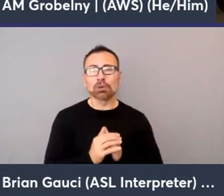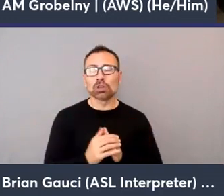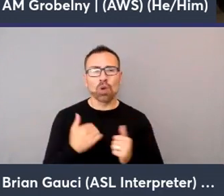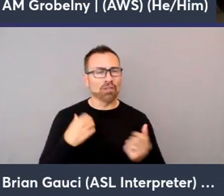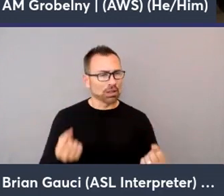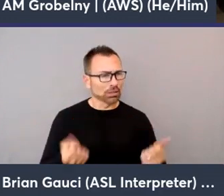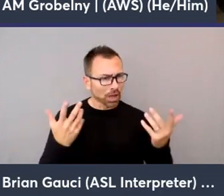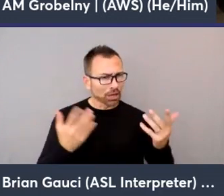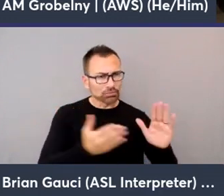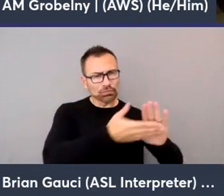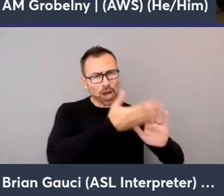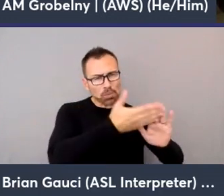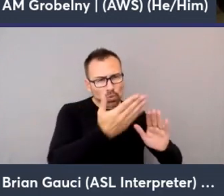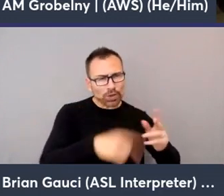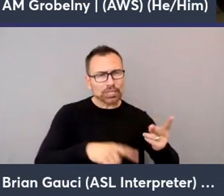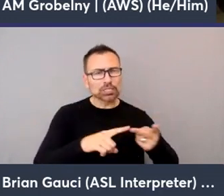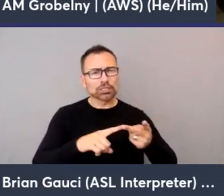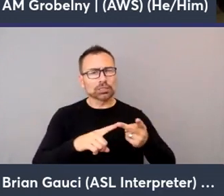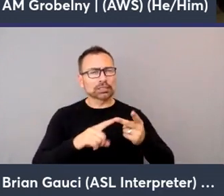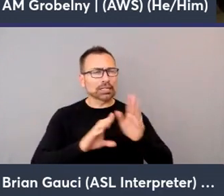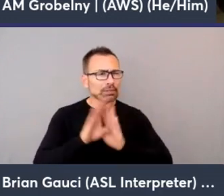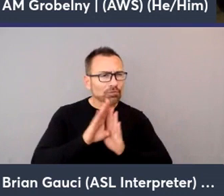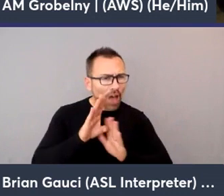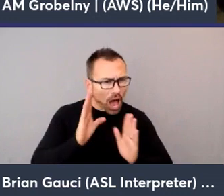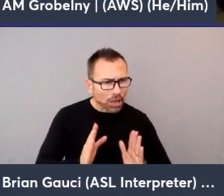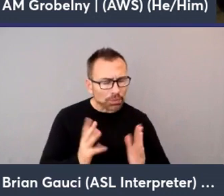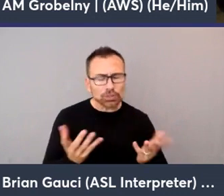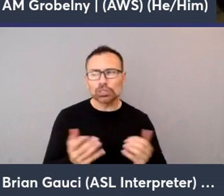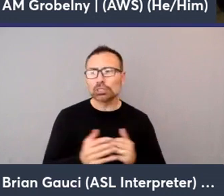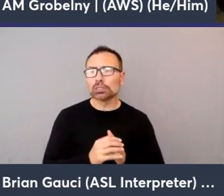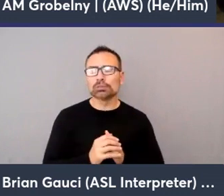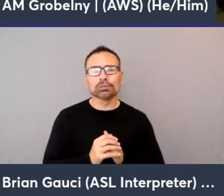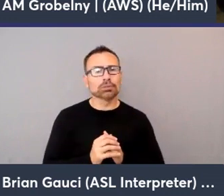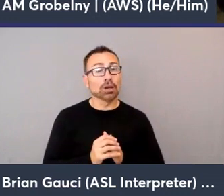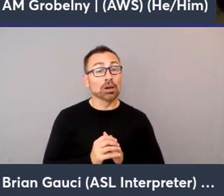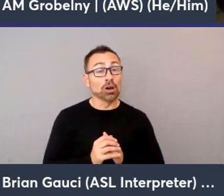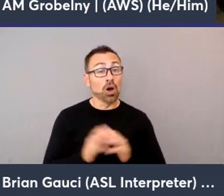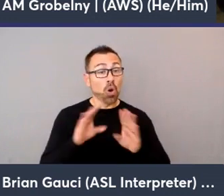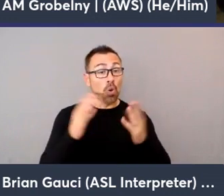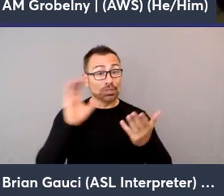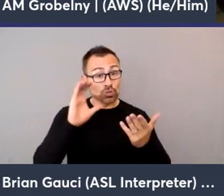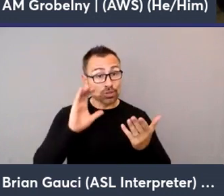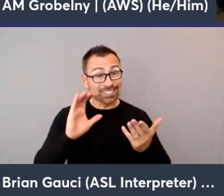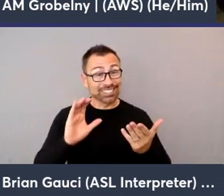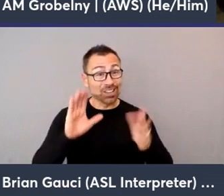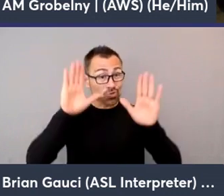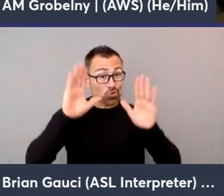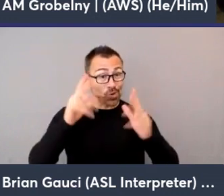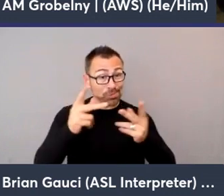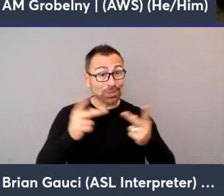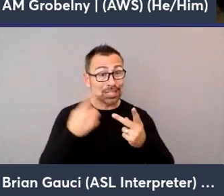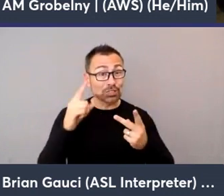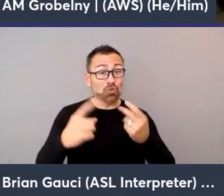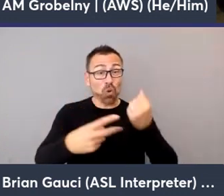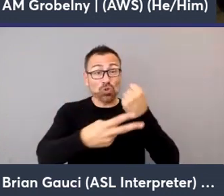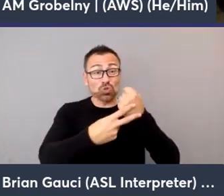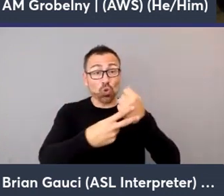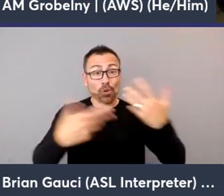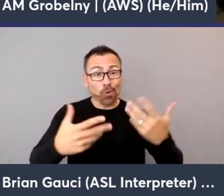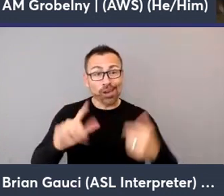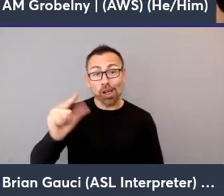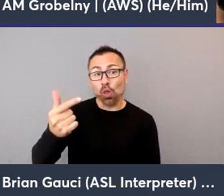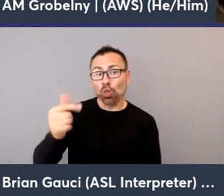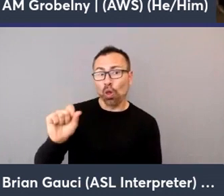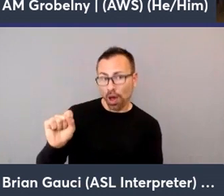operations and developer type people watching, OpenSearch is a great place to store logs too. That's what a lot of people use.